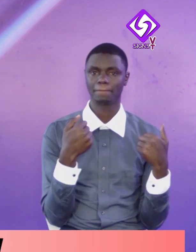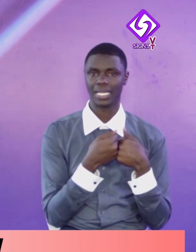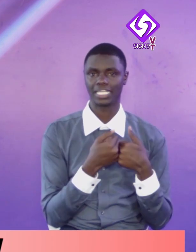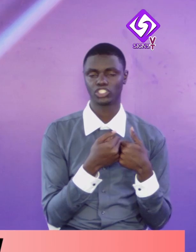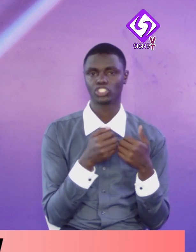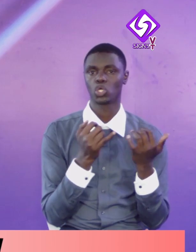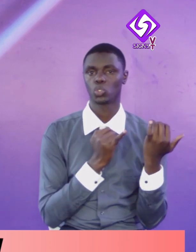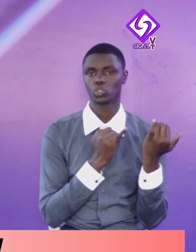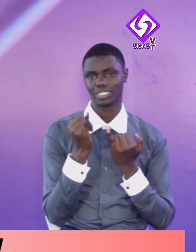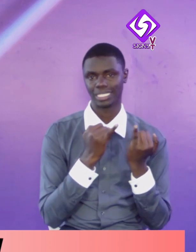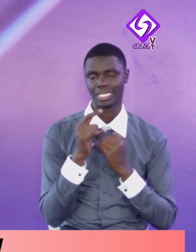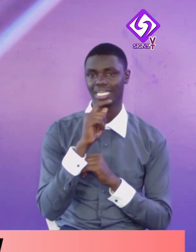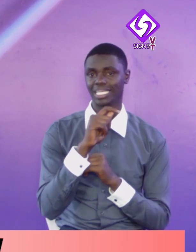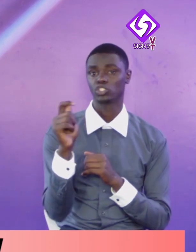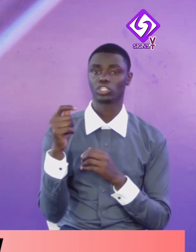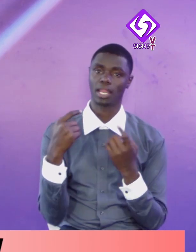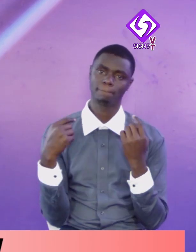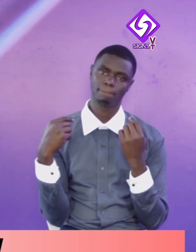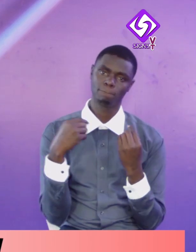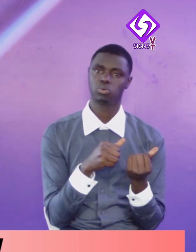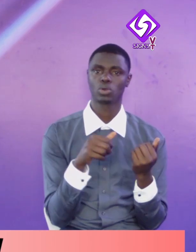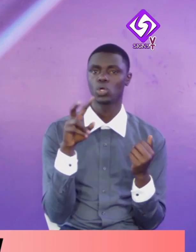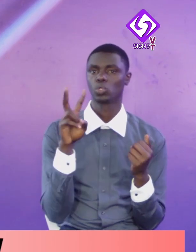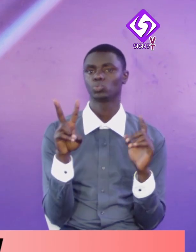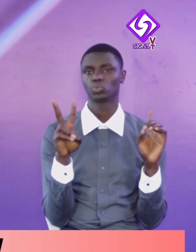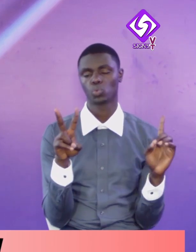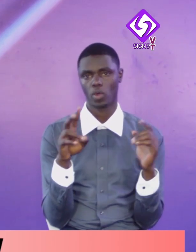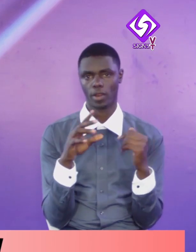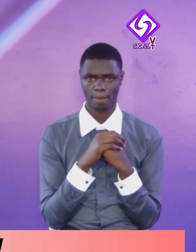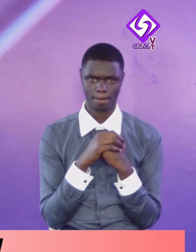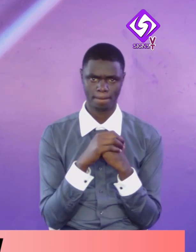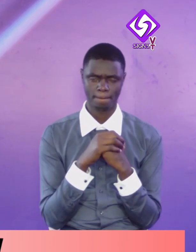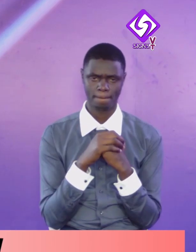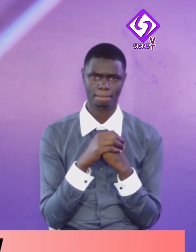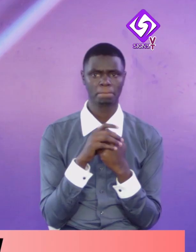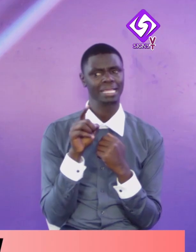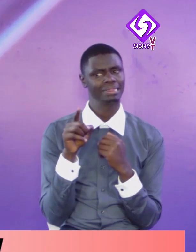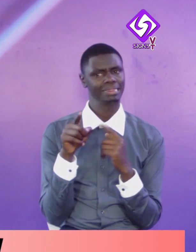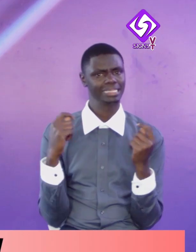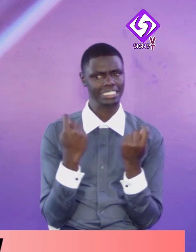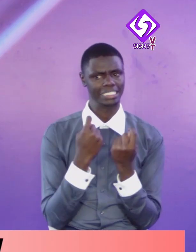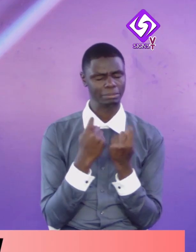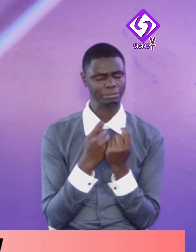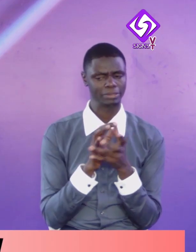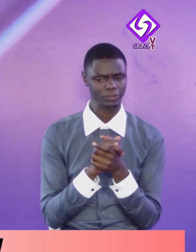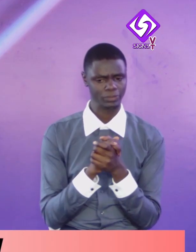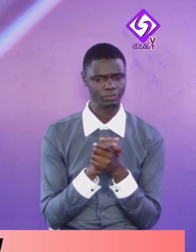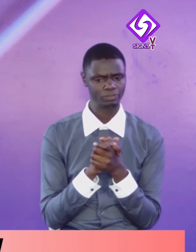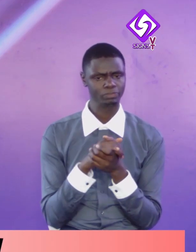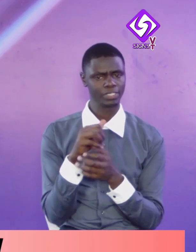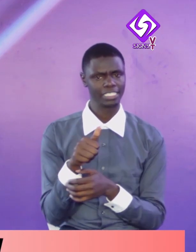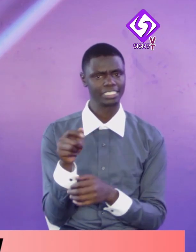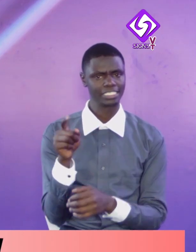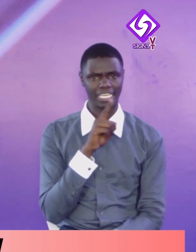time. Tottenham won 2-1. This team is